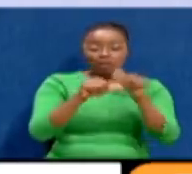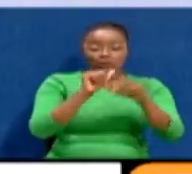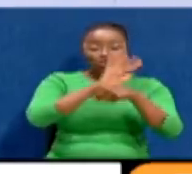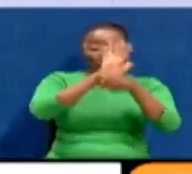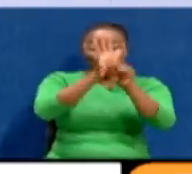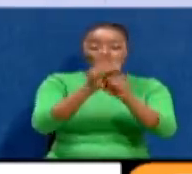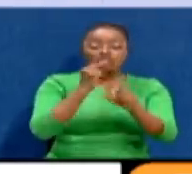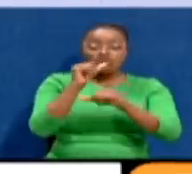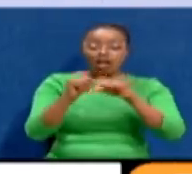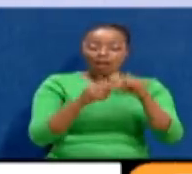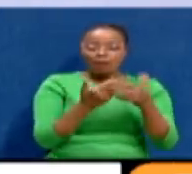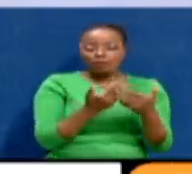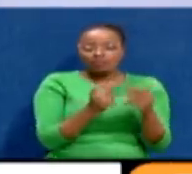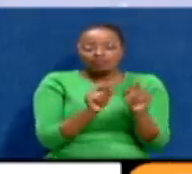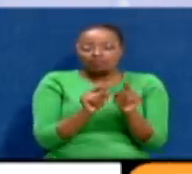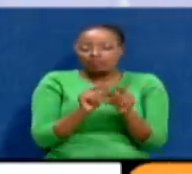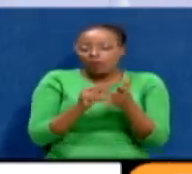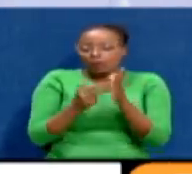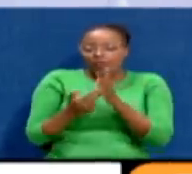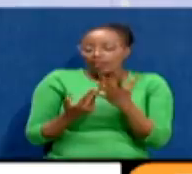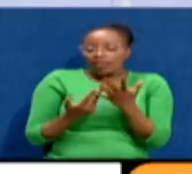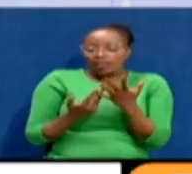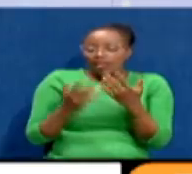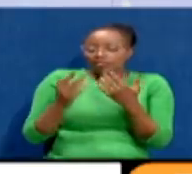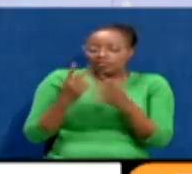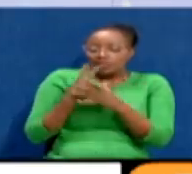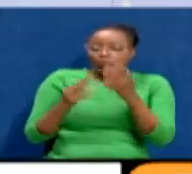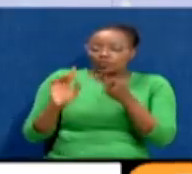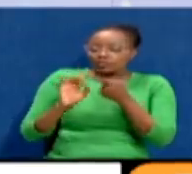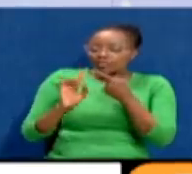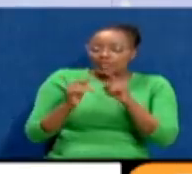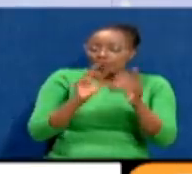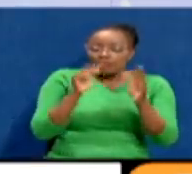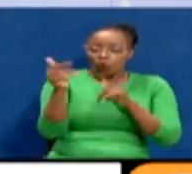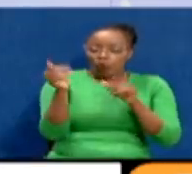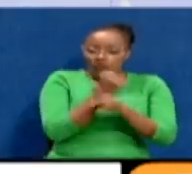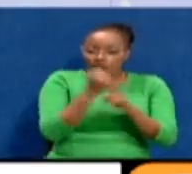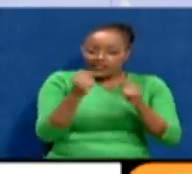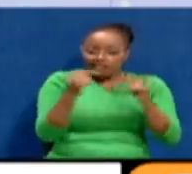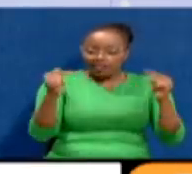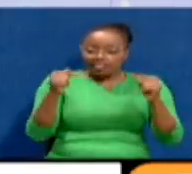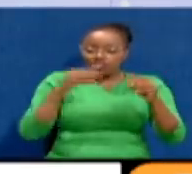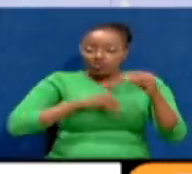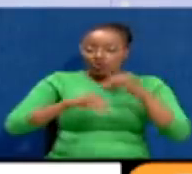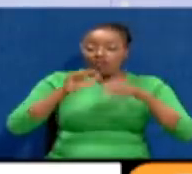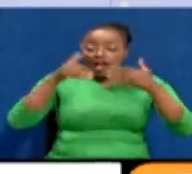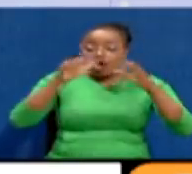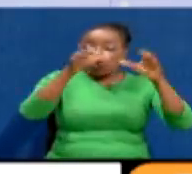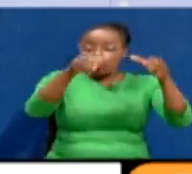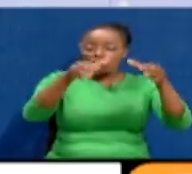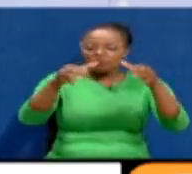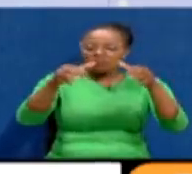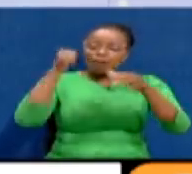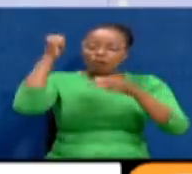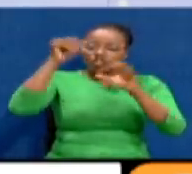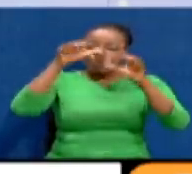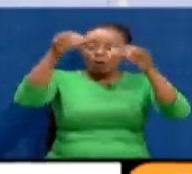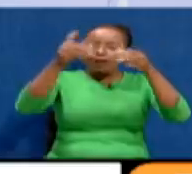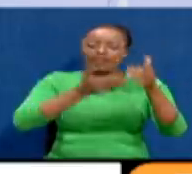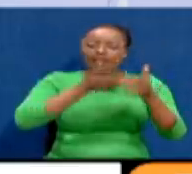COVID-19, we're talking about double standards. And some say that even when it comes to the war on corruption and how political parties respond to allegations